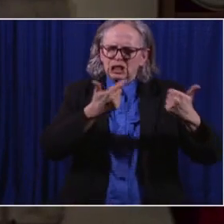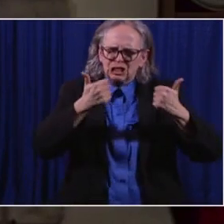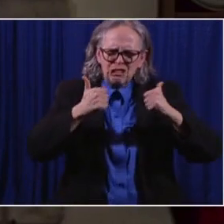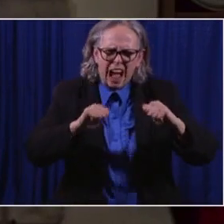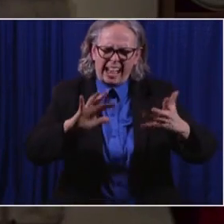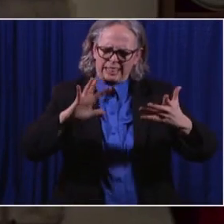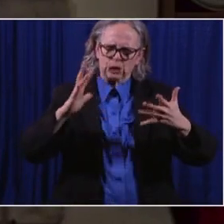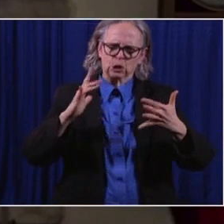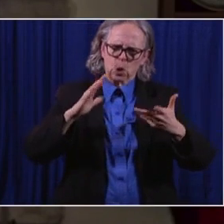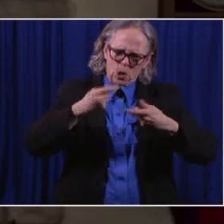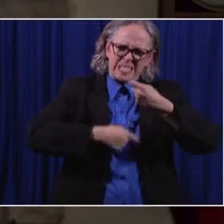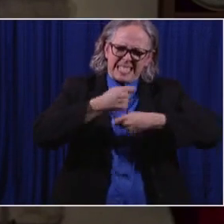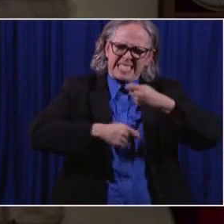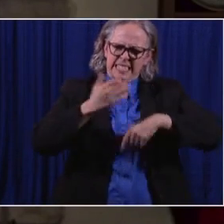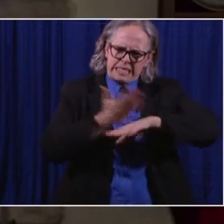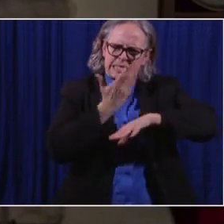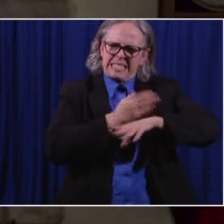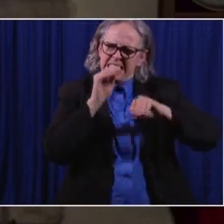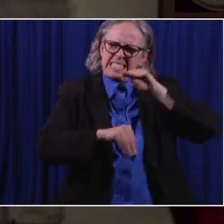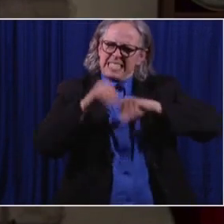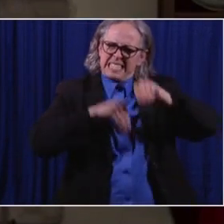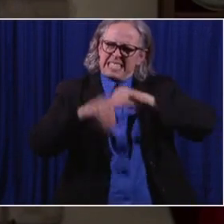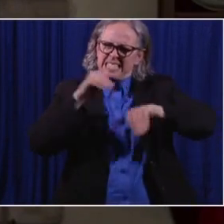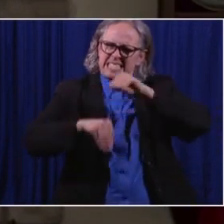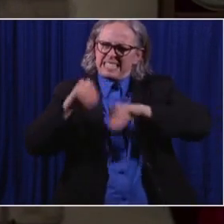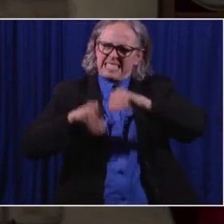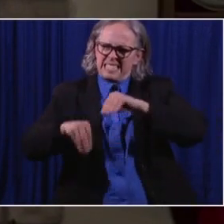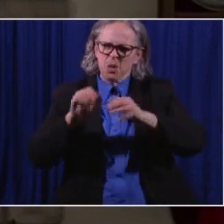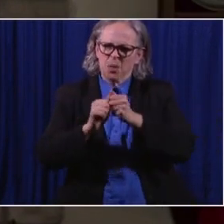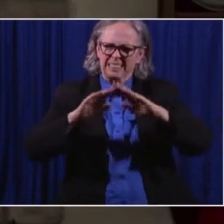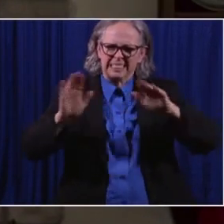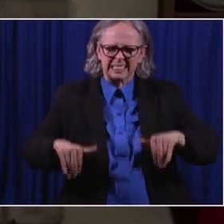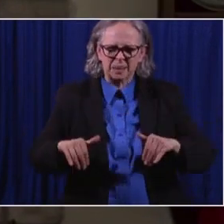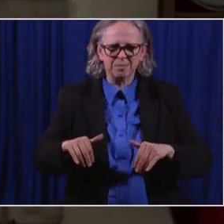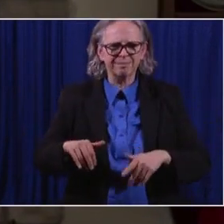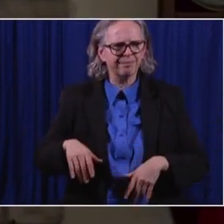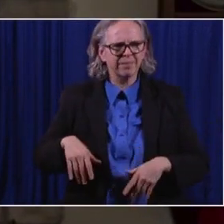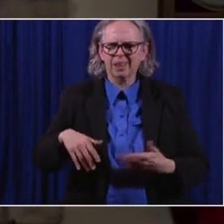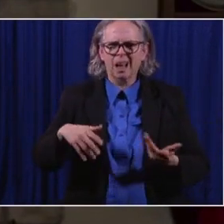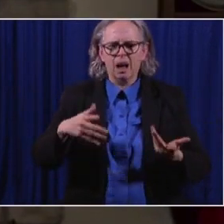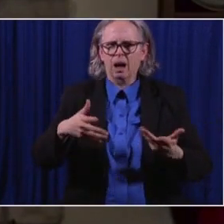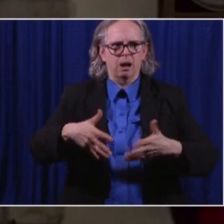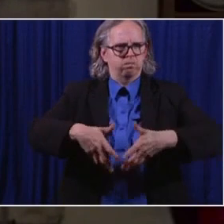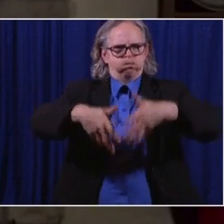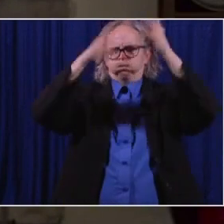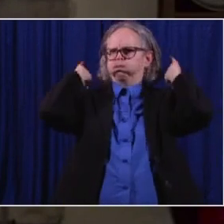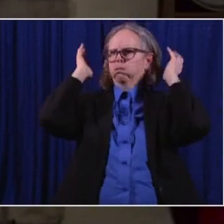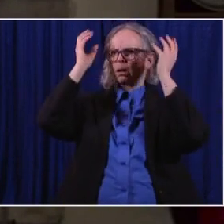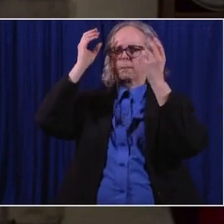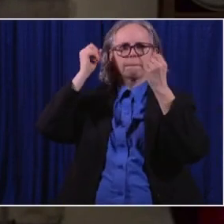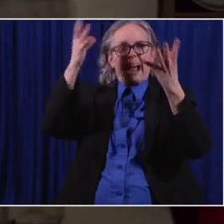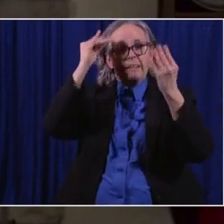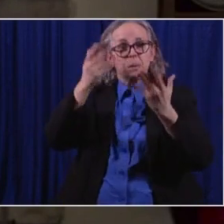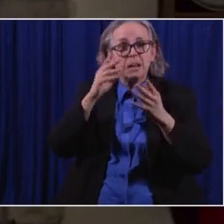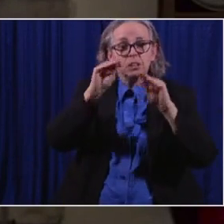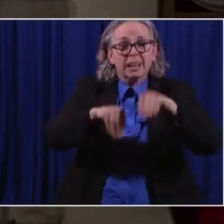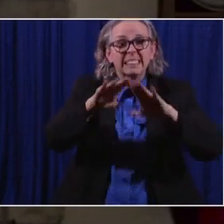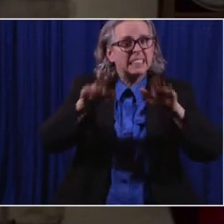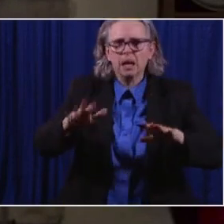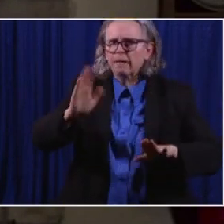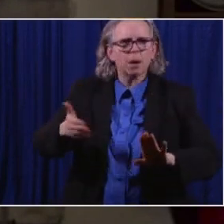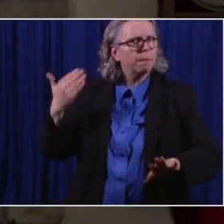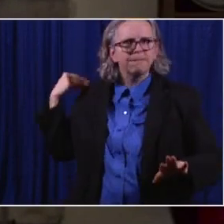out data, more data than it's ever put out before. So this is a challenge. We're trying to